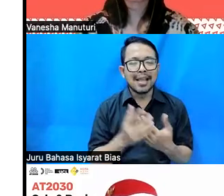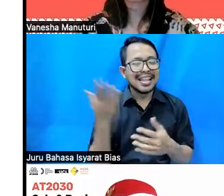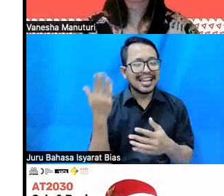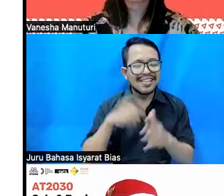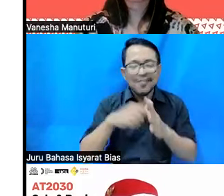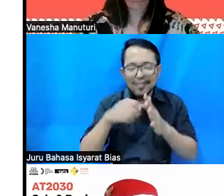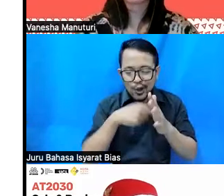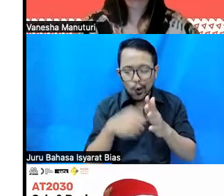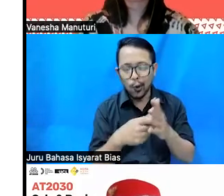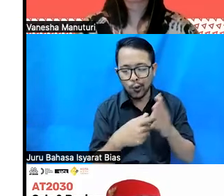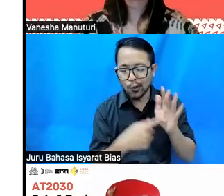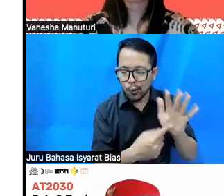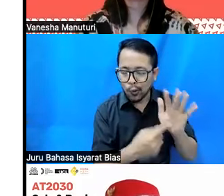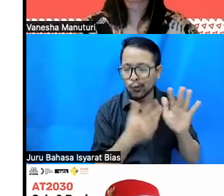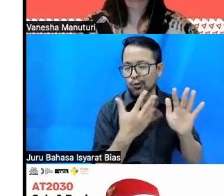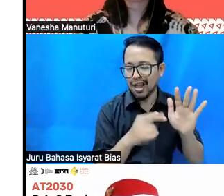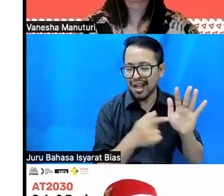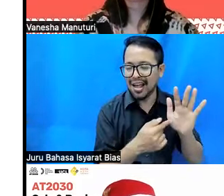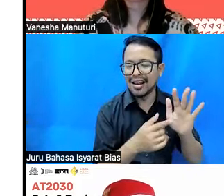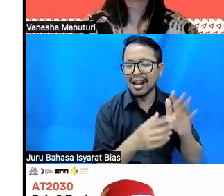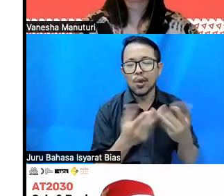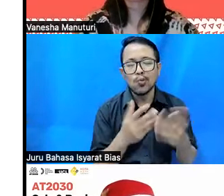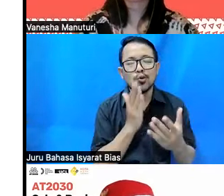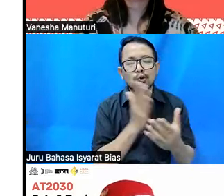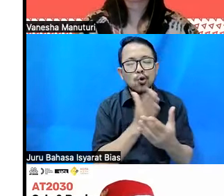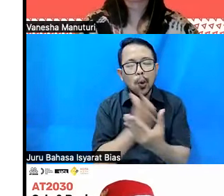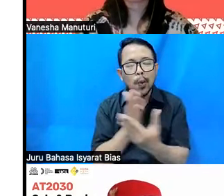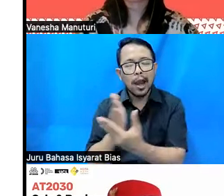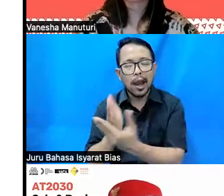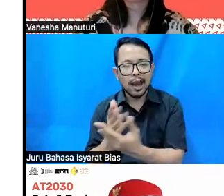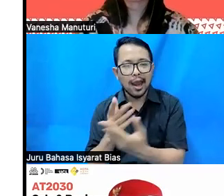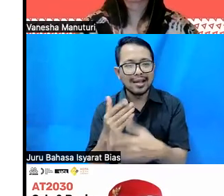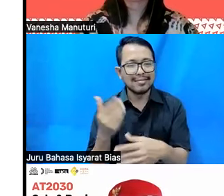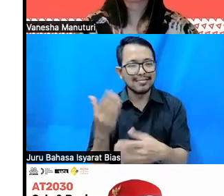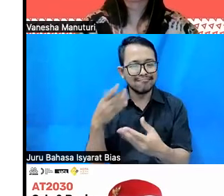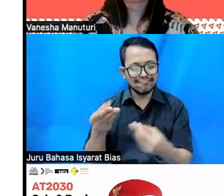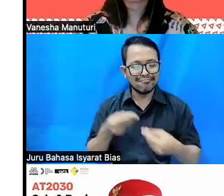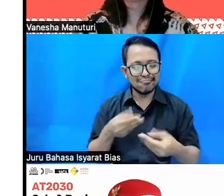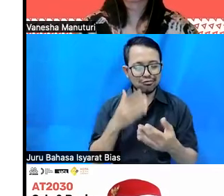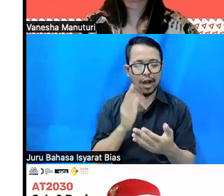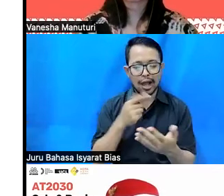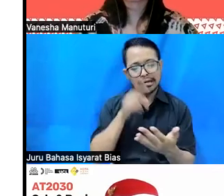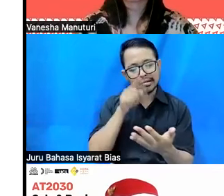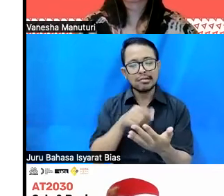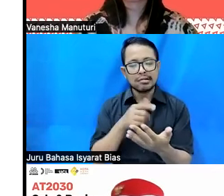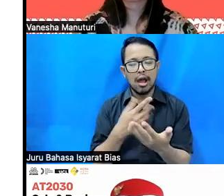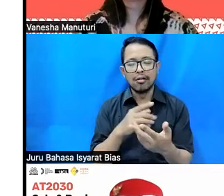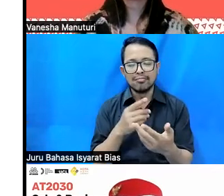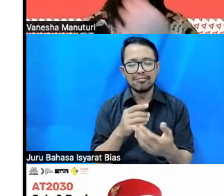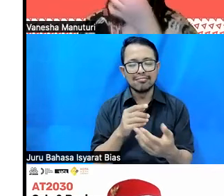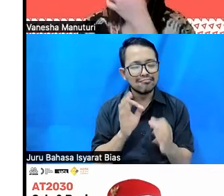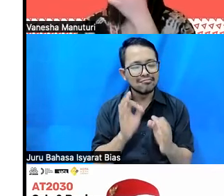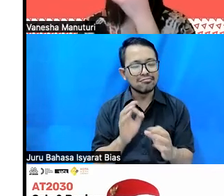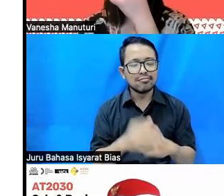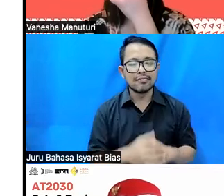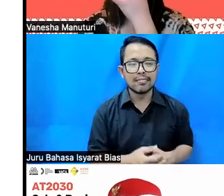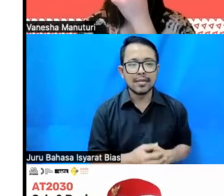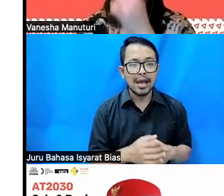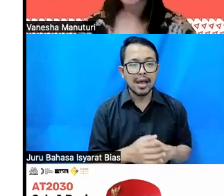clearly shown in the video and in some of the documents that I have received. Now, what